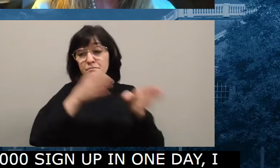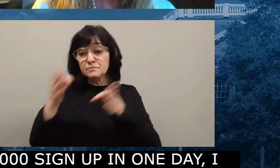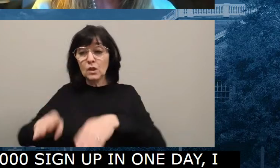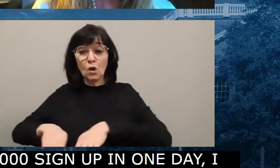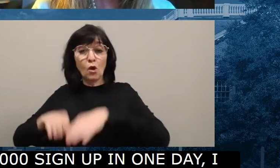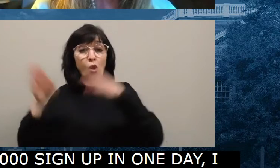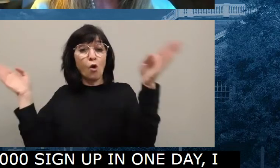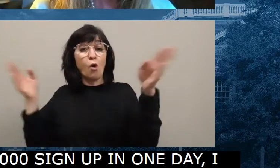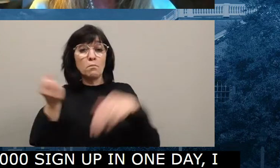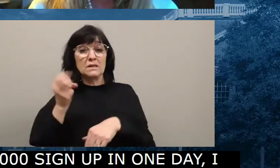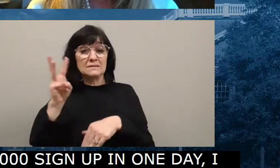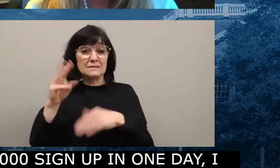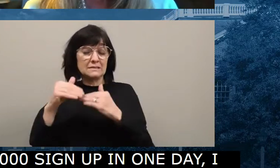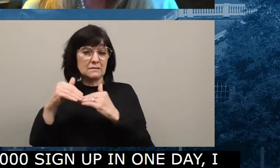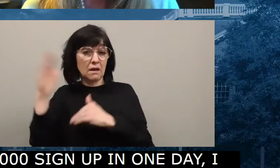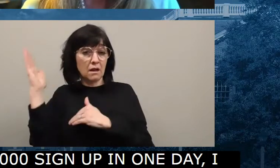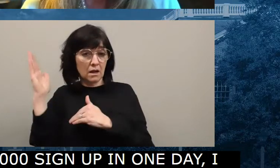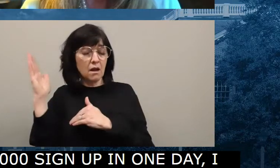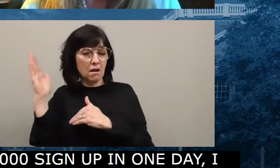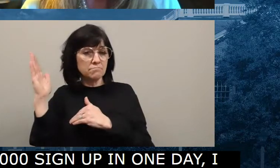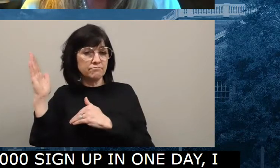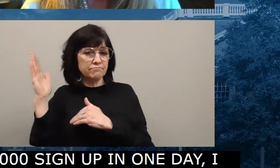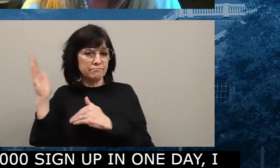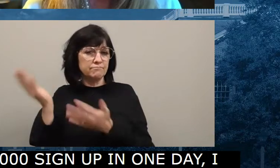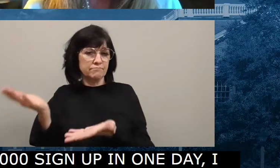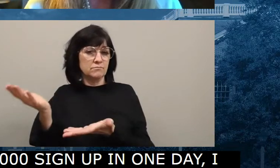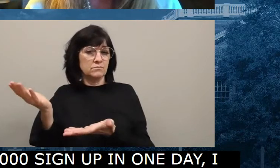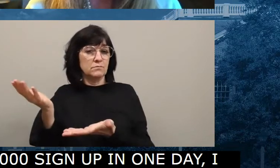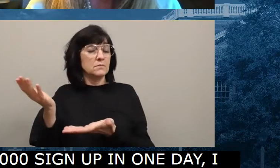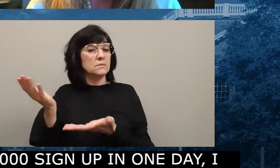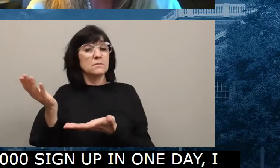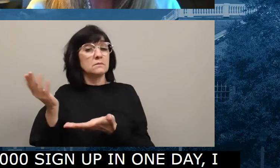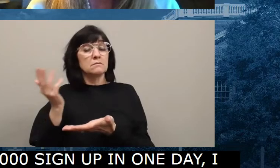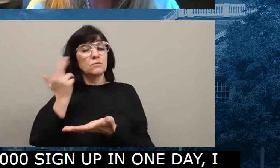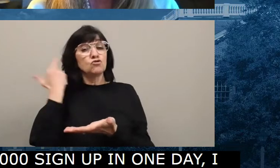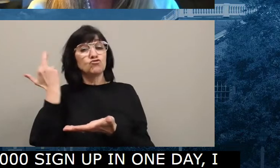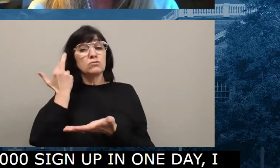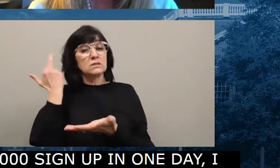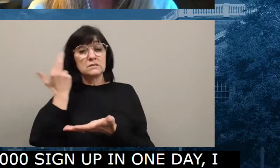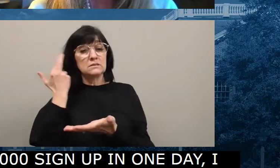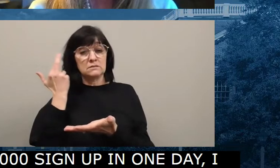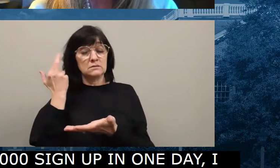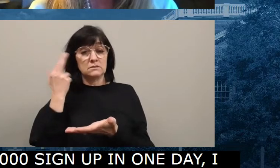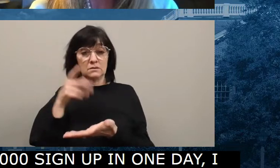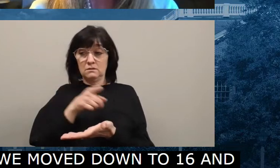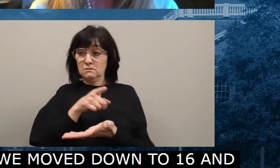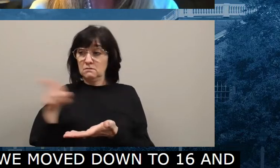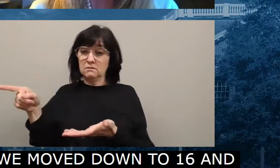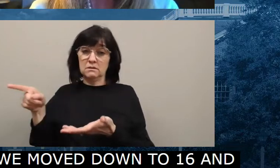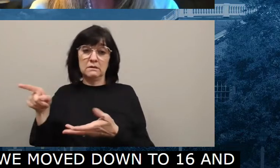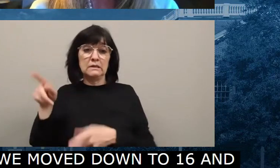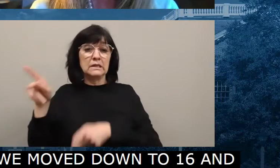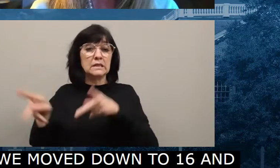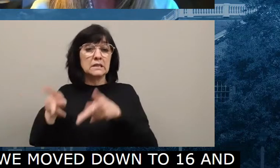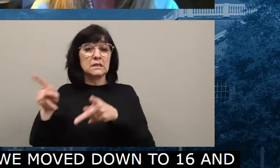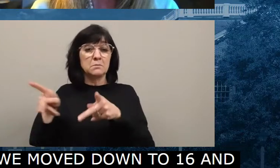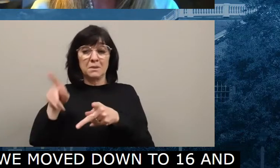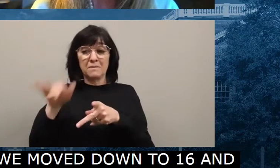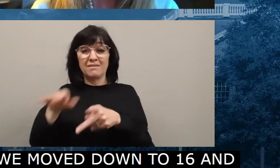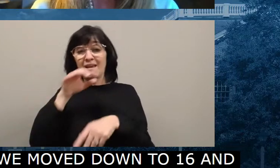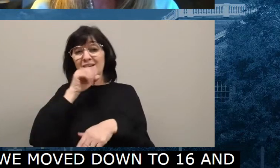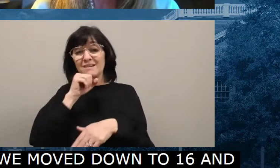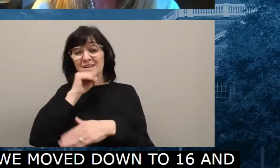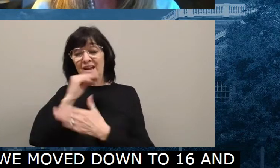over. Part of that is because we were vaccinating some of those folks in those age categories